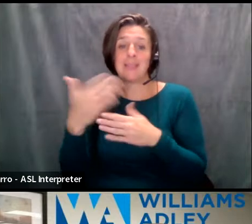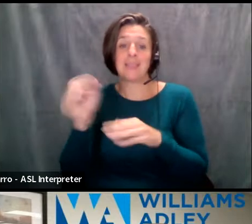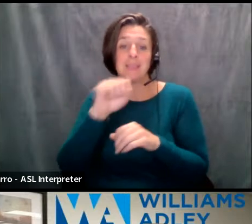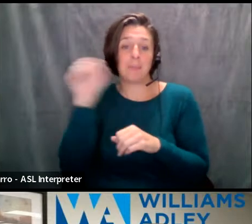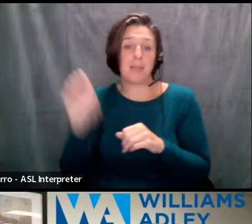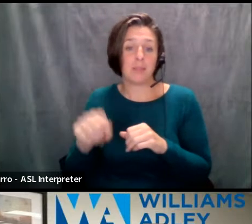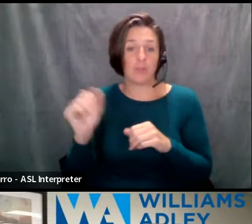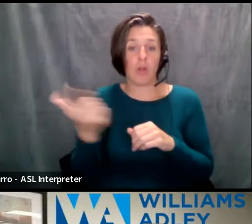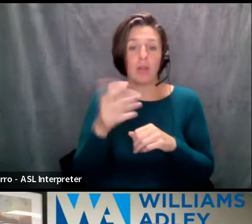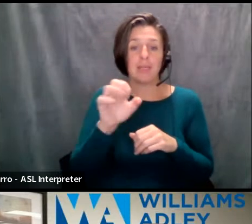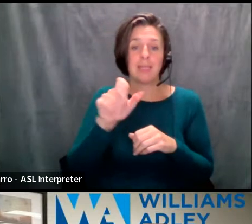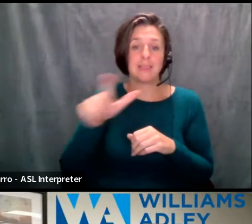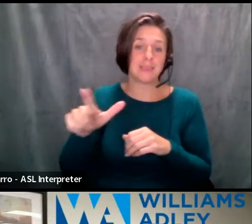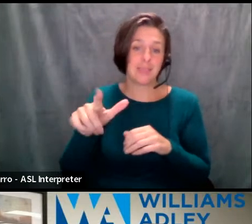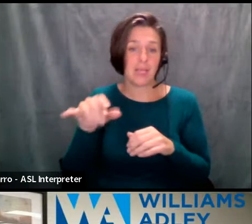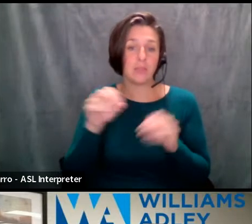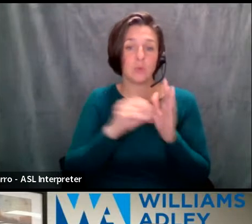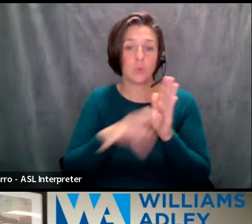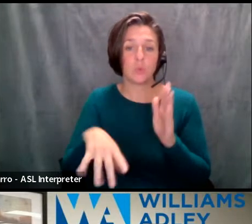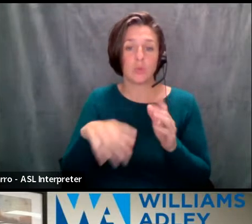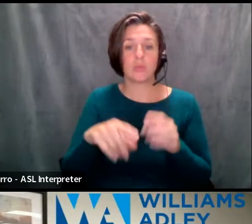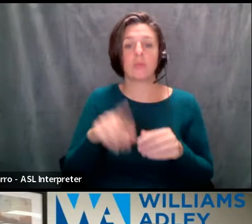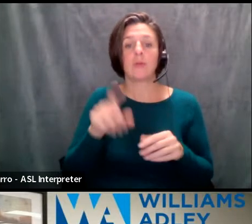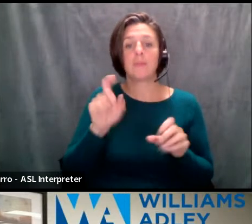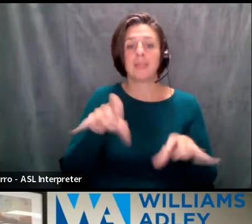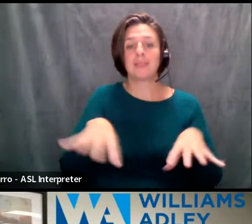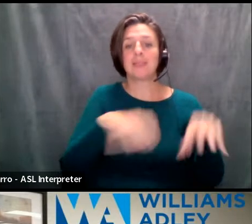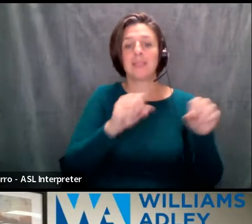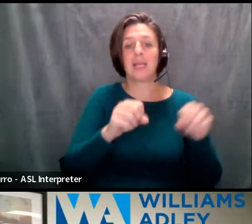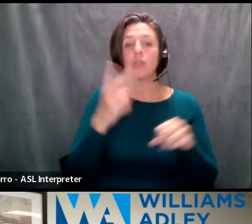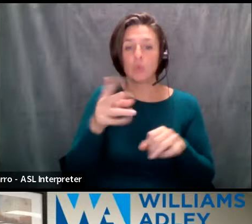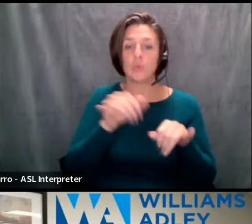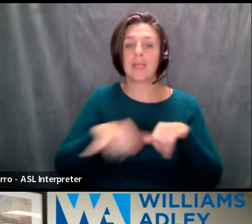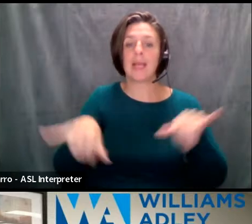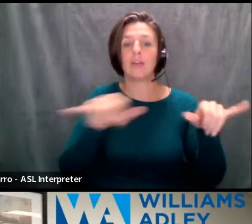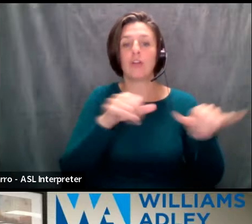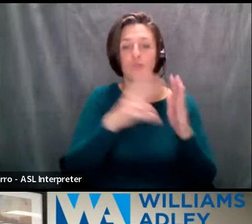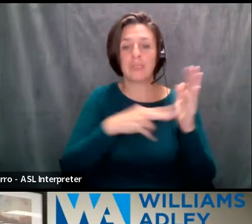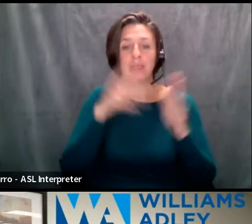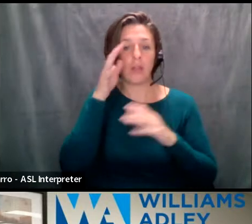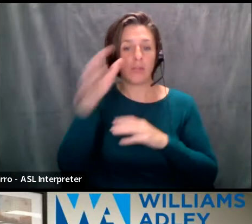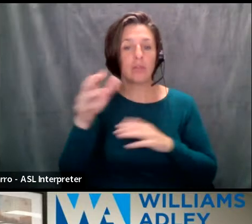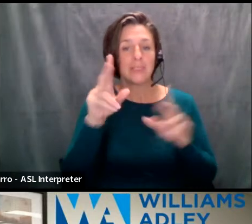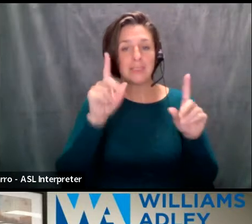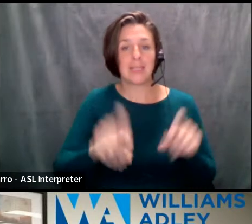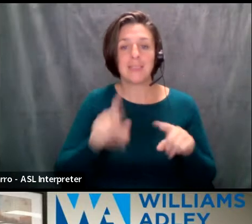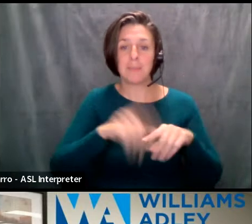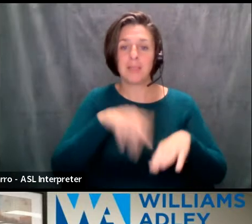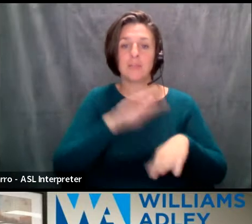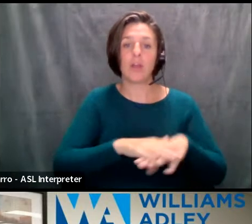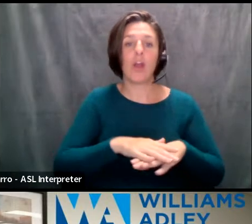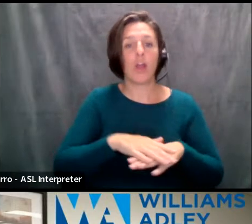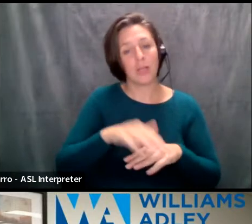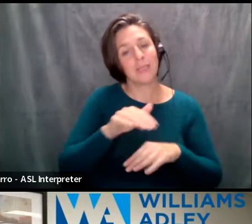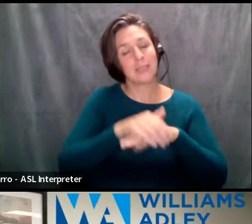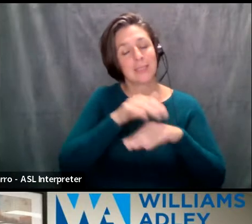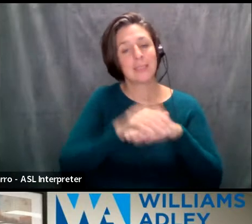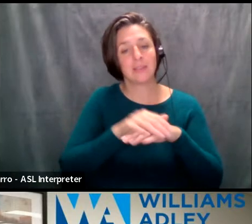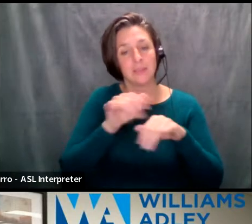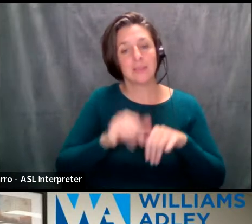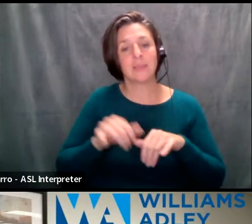take 2 standardized reading comprehension tests based on the English language proficiency